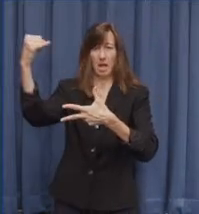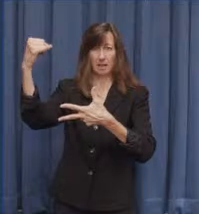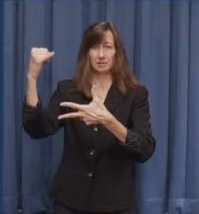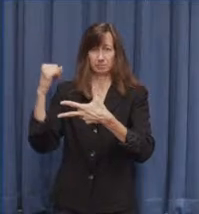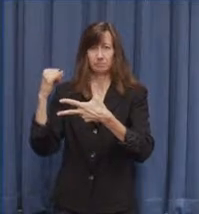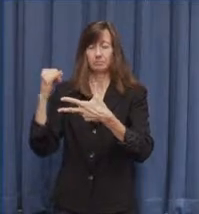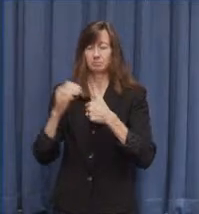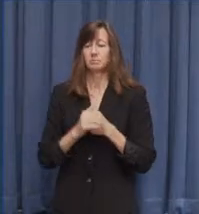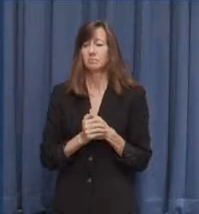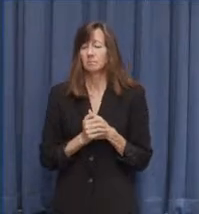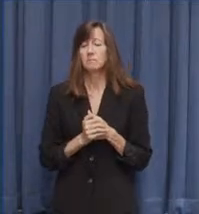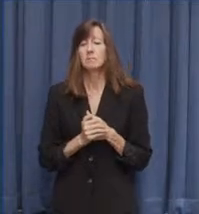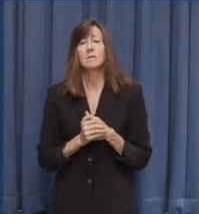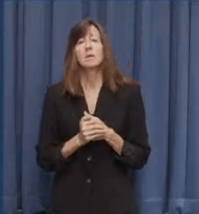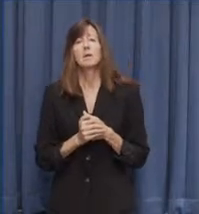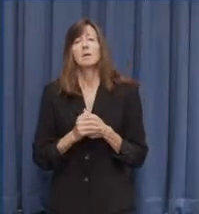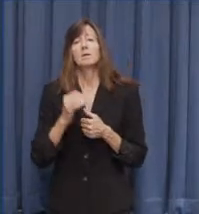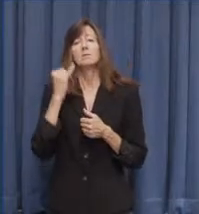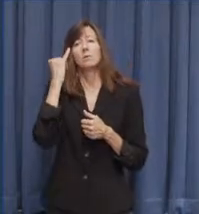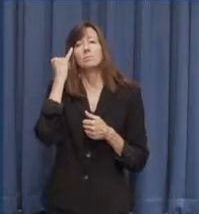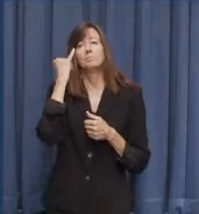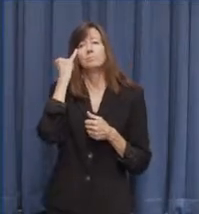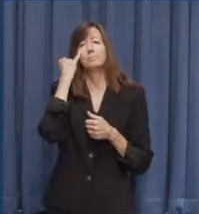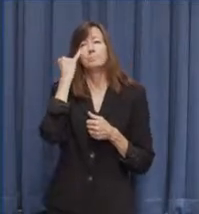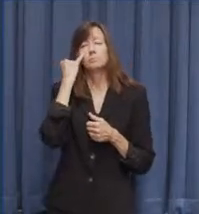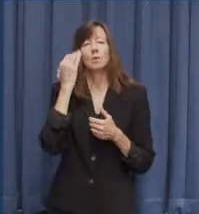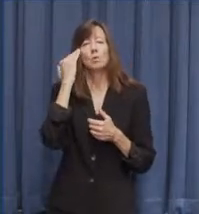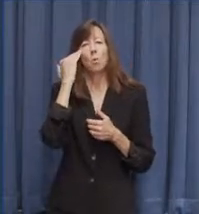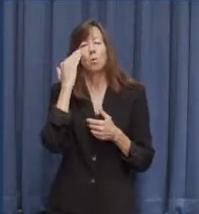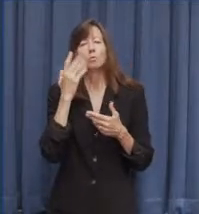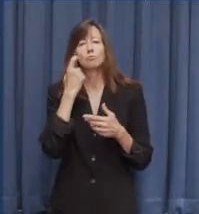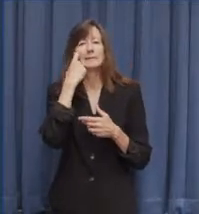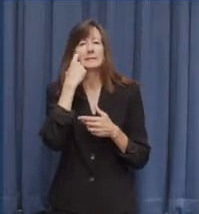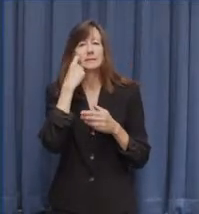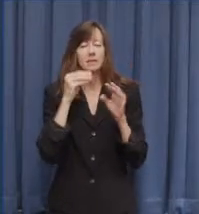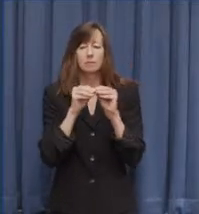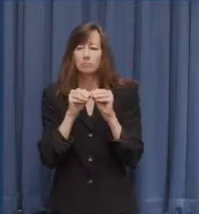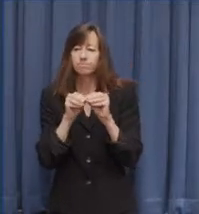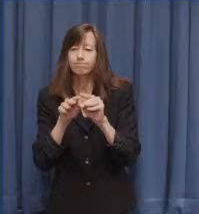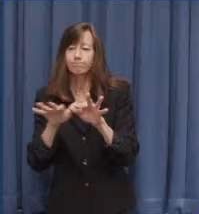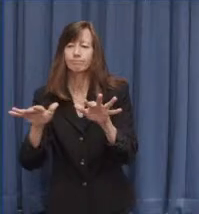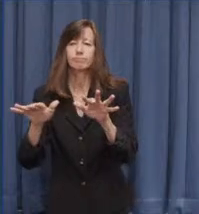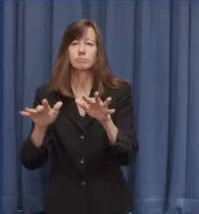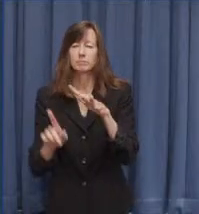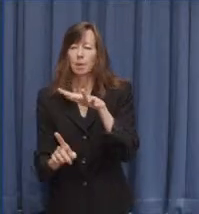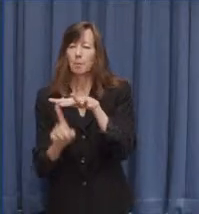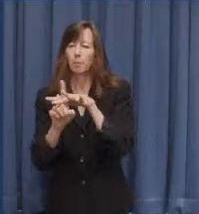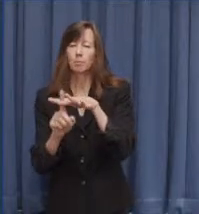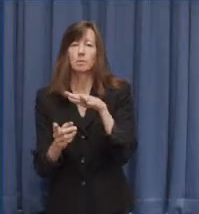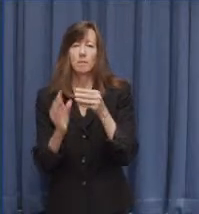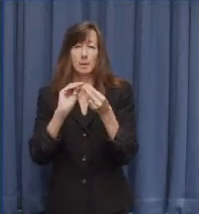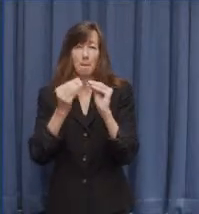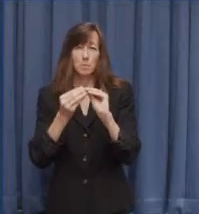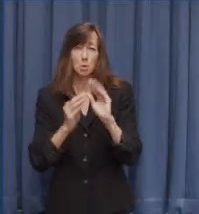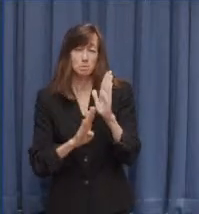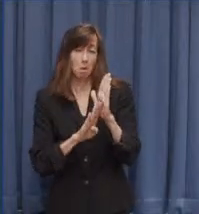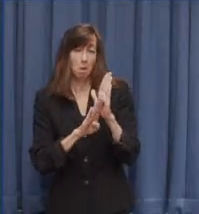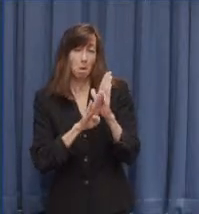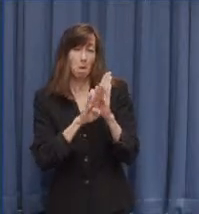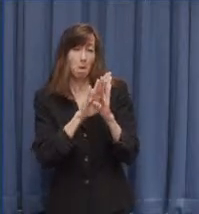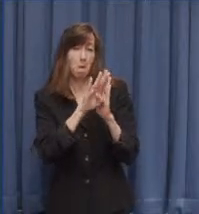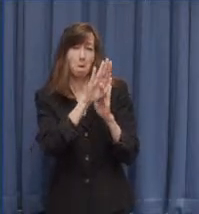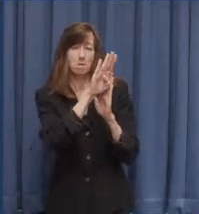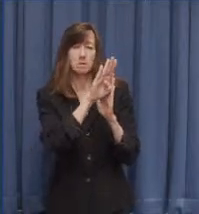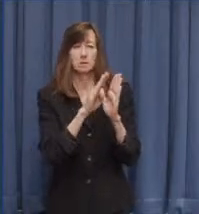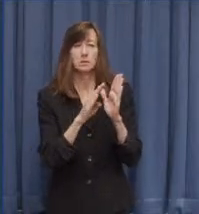after the concern of the spike that we had throughout the holiday weekend, we really have leveled off